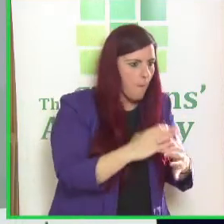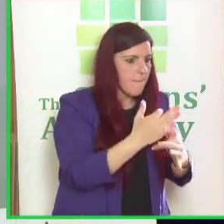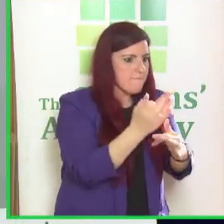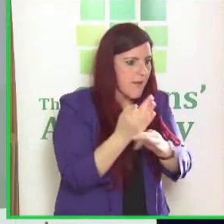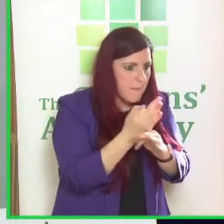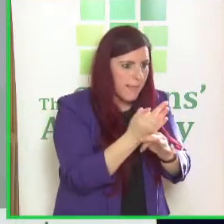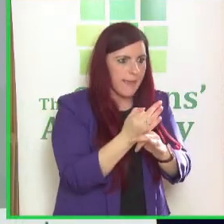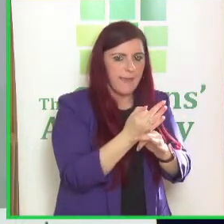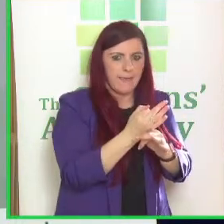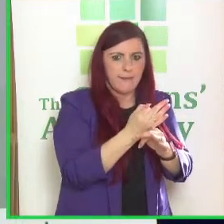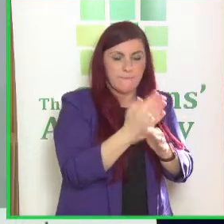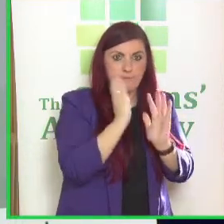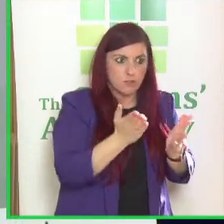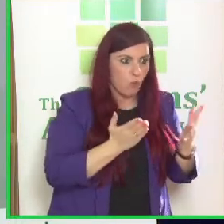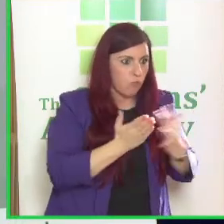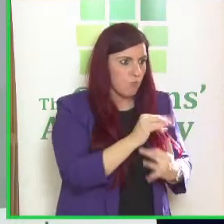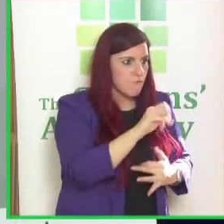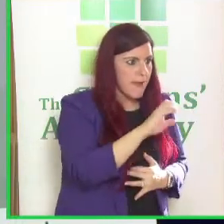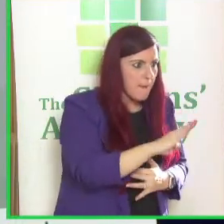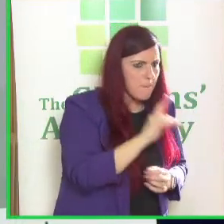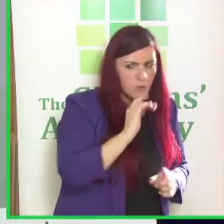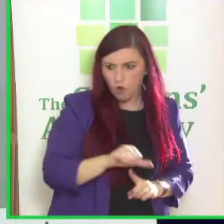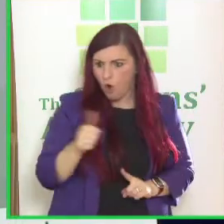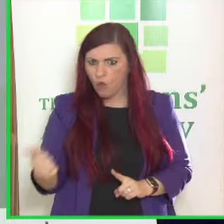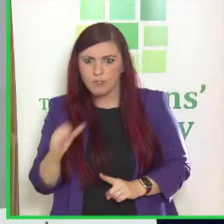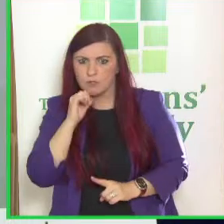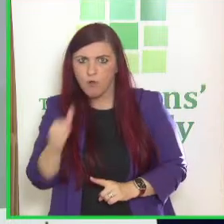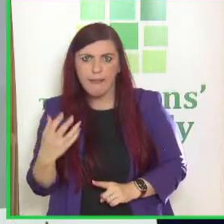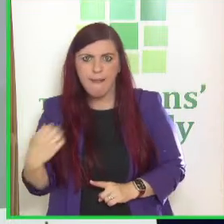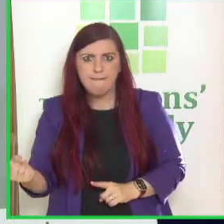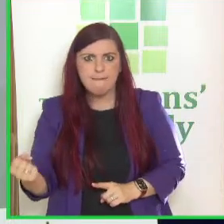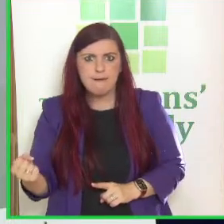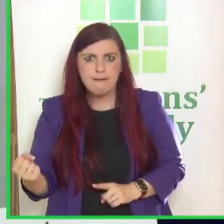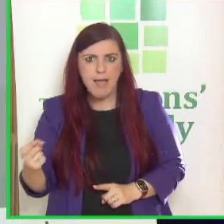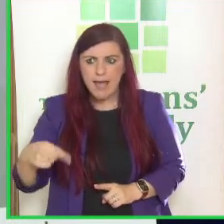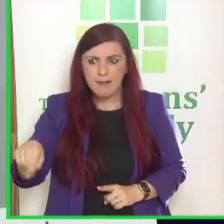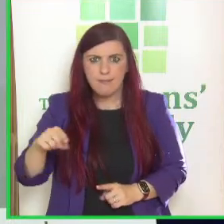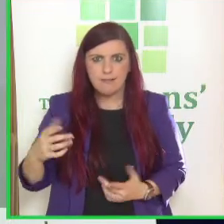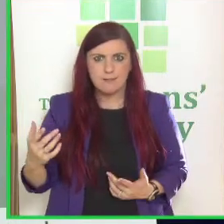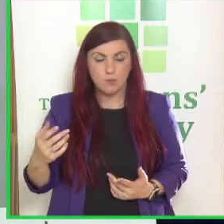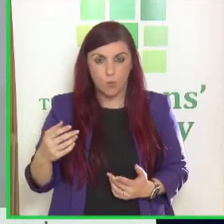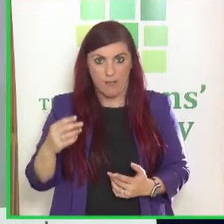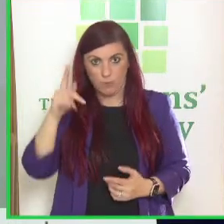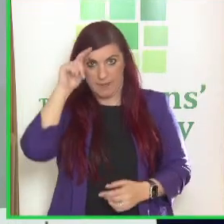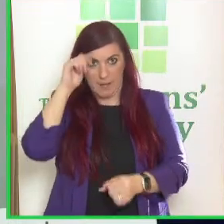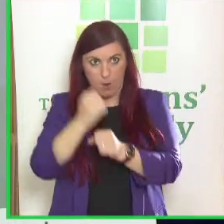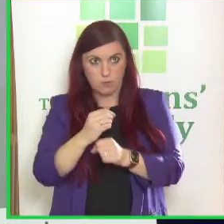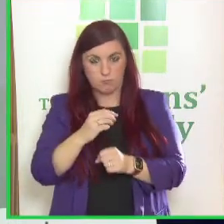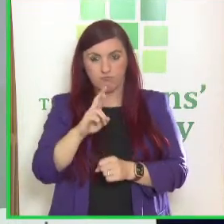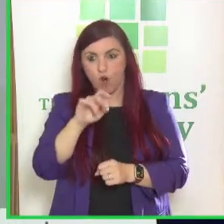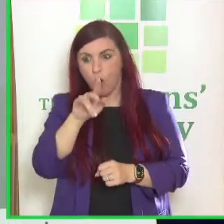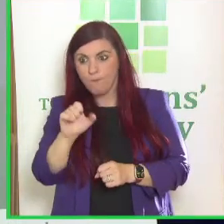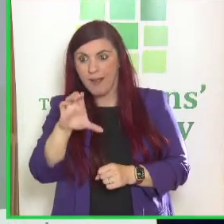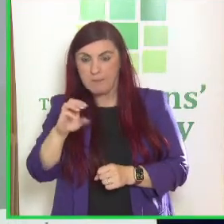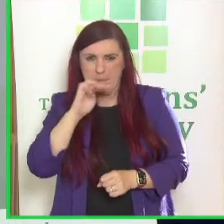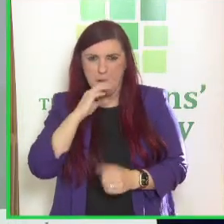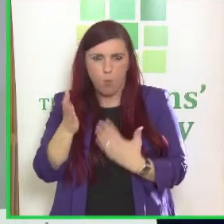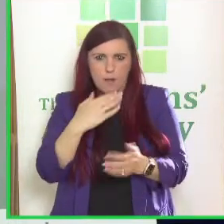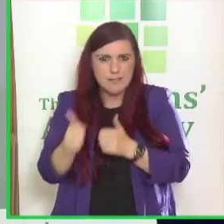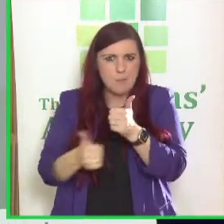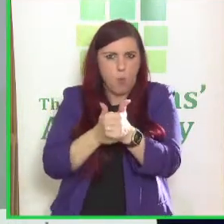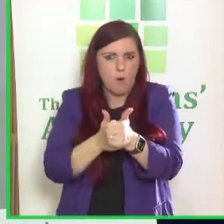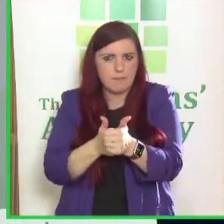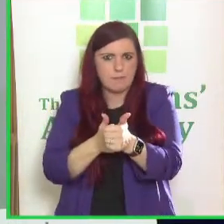may not have many of the supports which I might have. And I think that's something we want to put supports behind. And also we want to see continued, in case it's not said